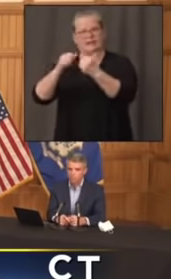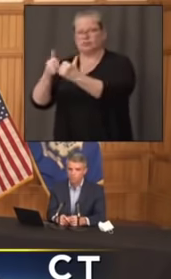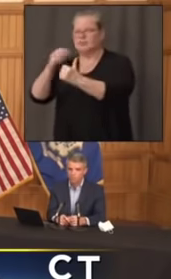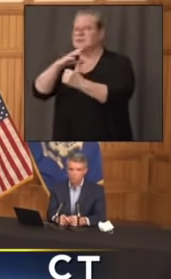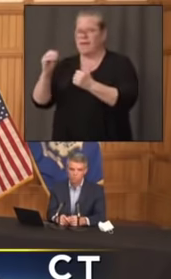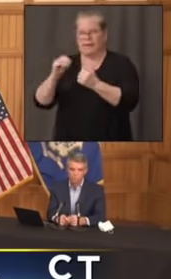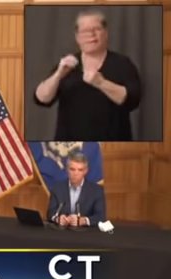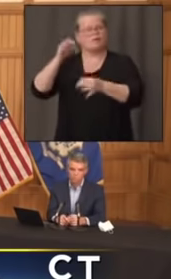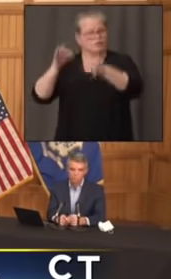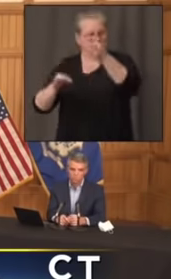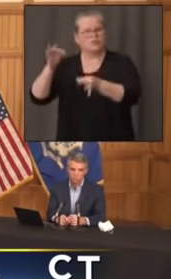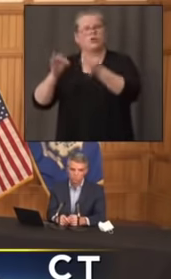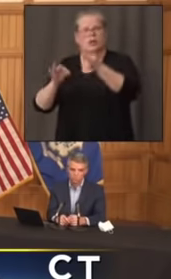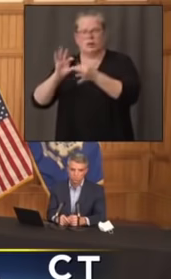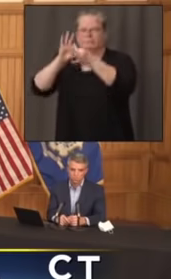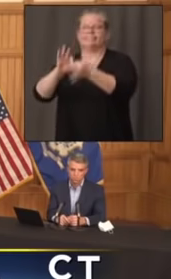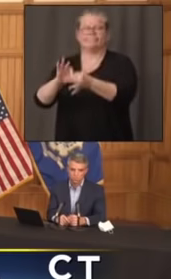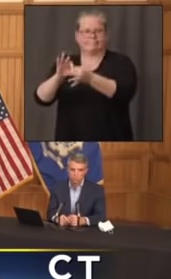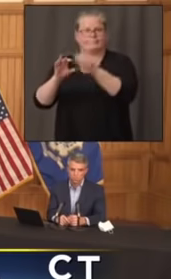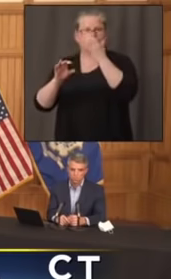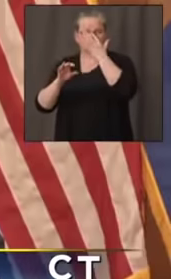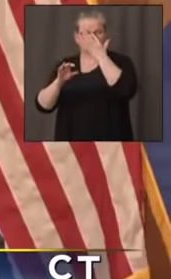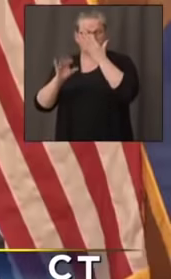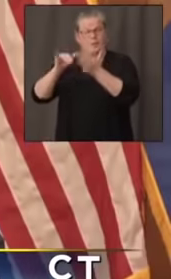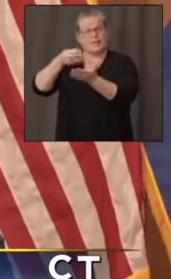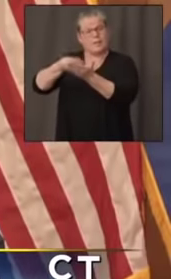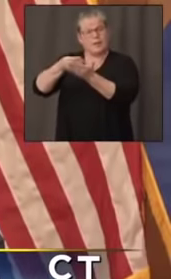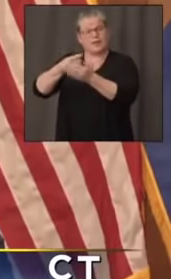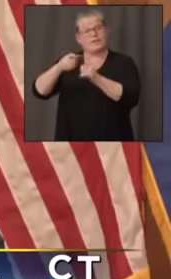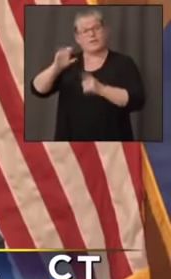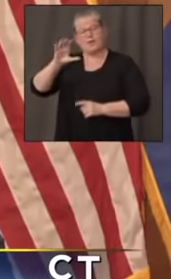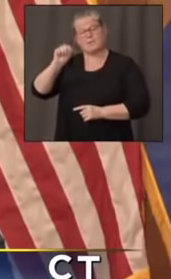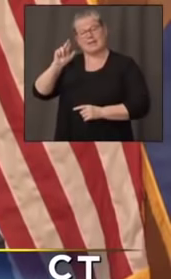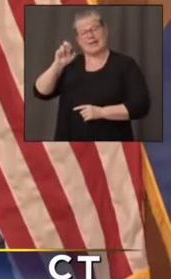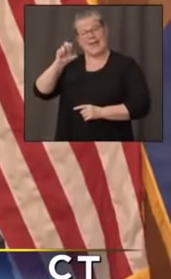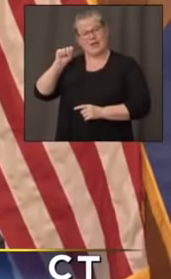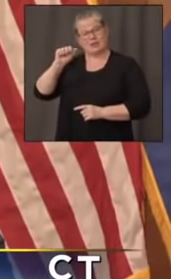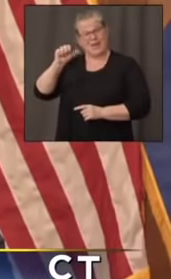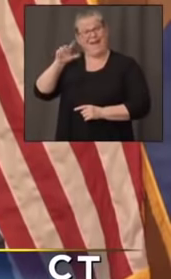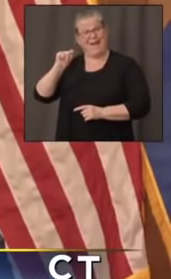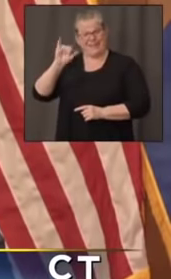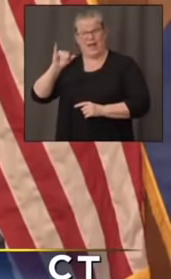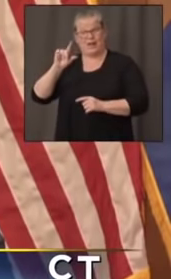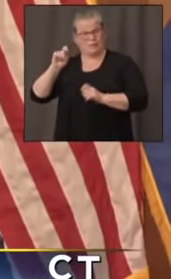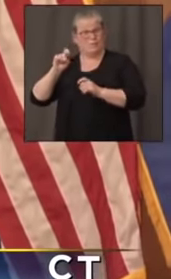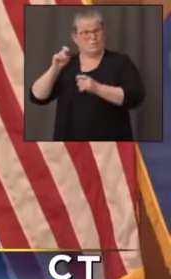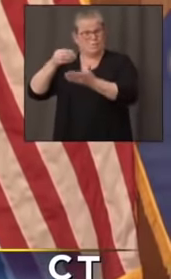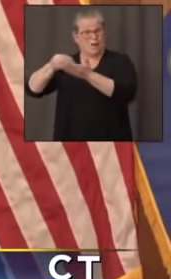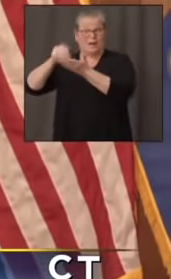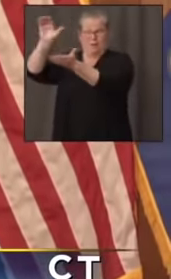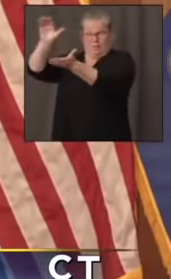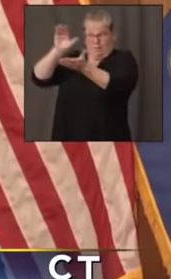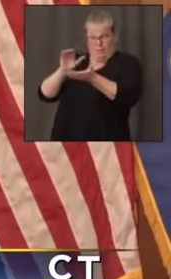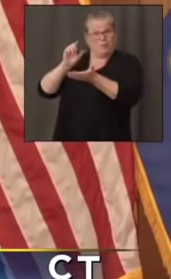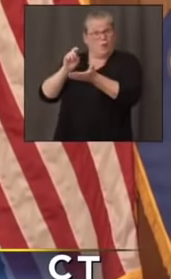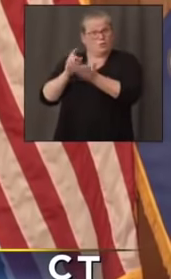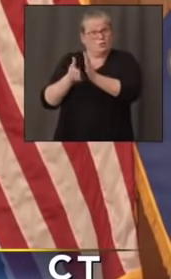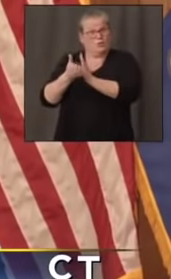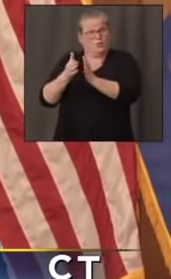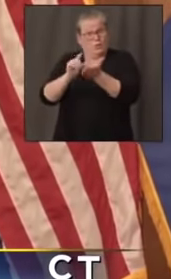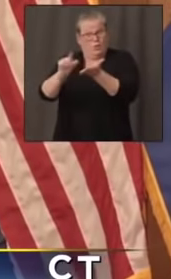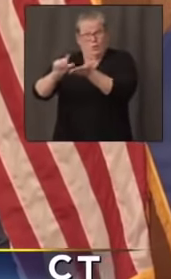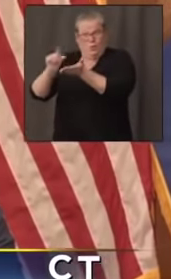know, those dollars from our CARES Act is supposed to last us the whole year, but I know that we have